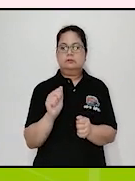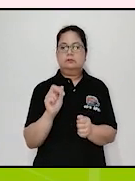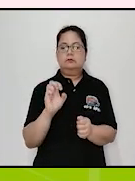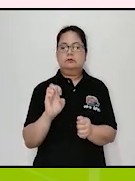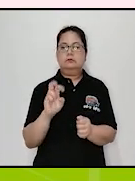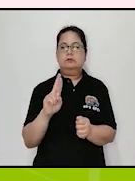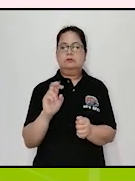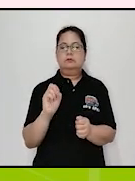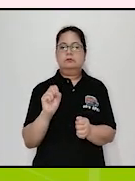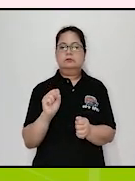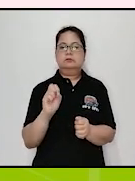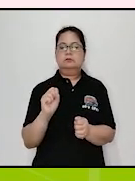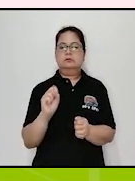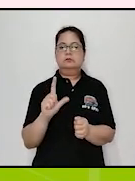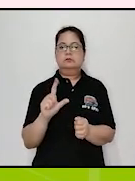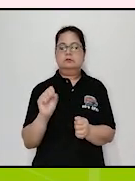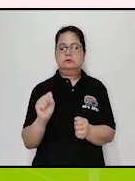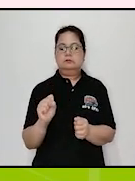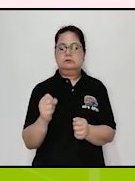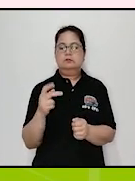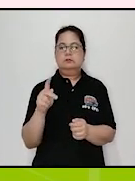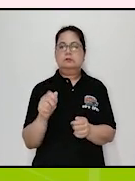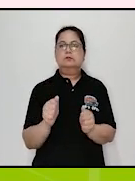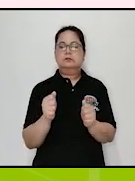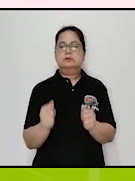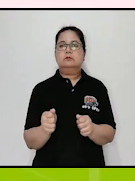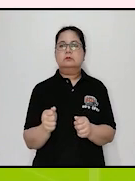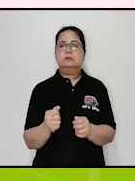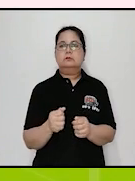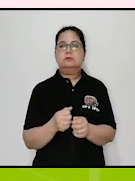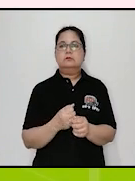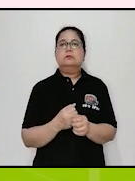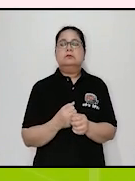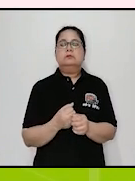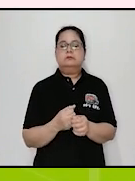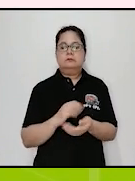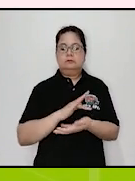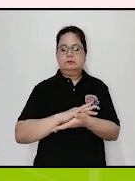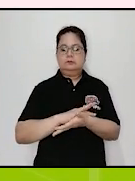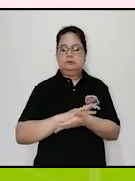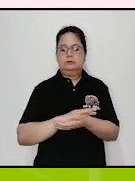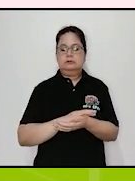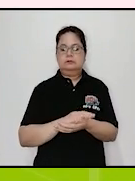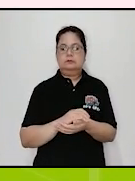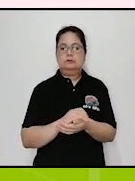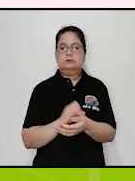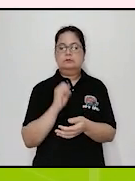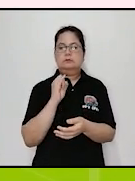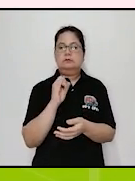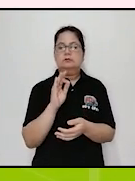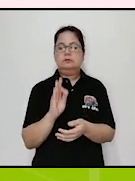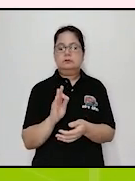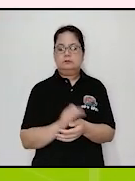aerosols. You can be infected by breathing in the virus if.